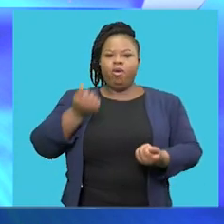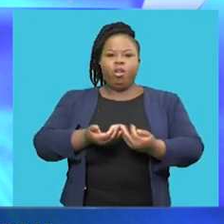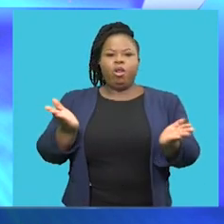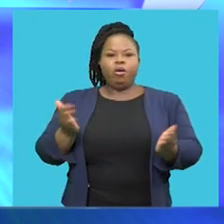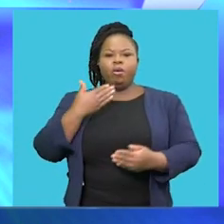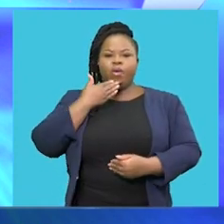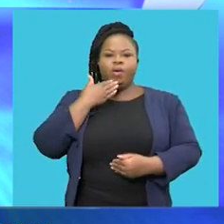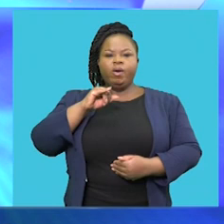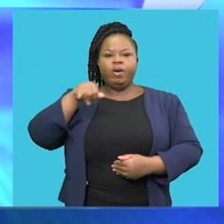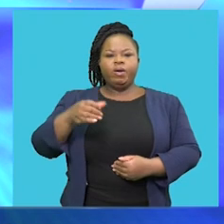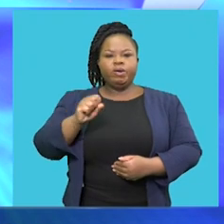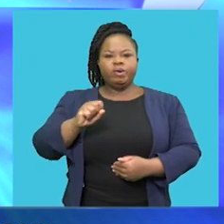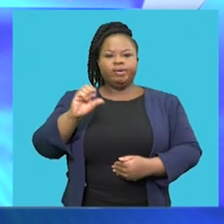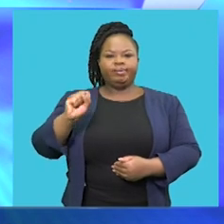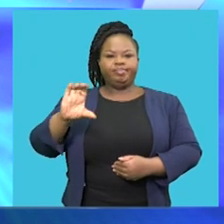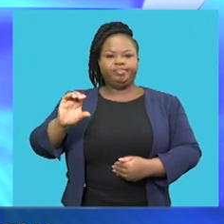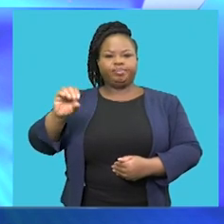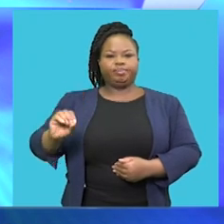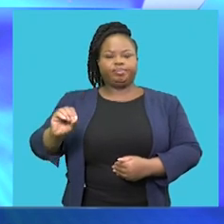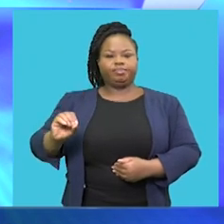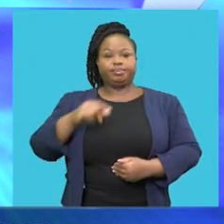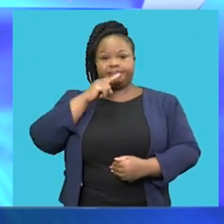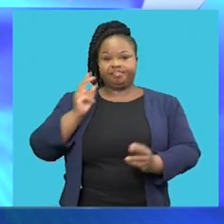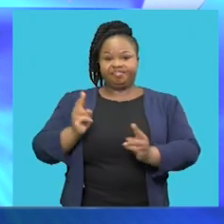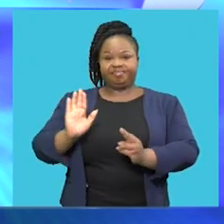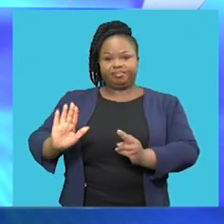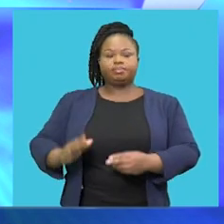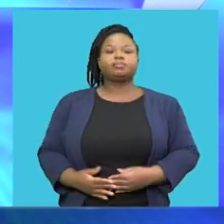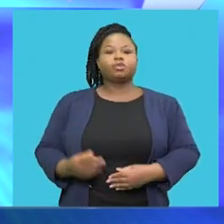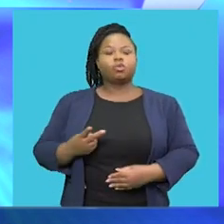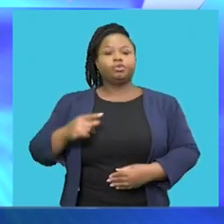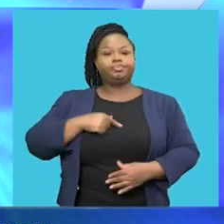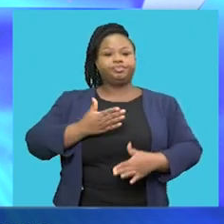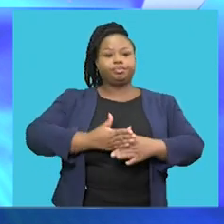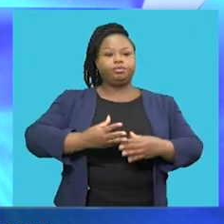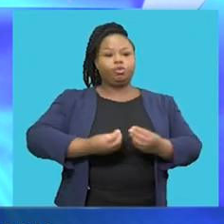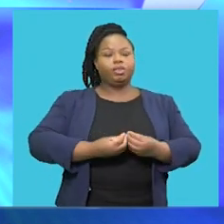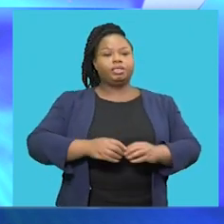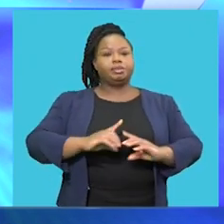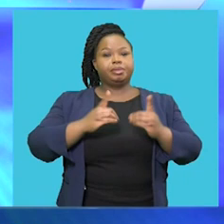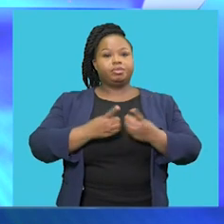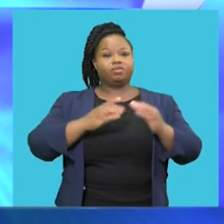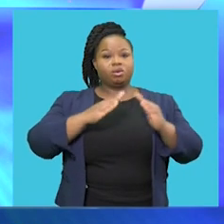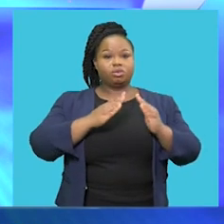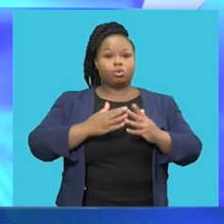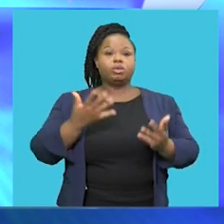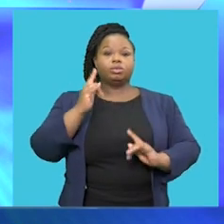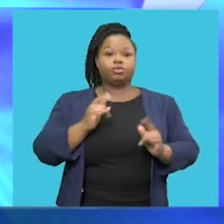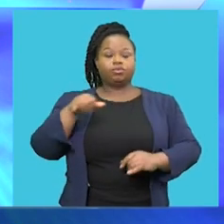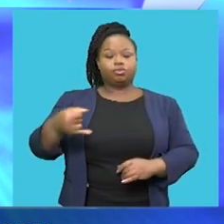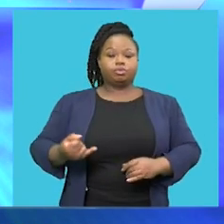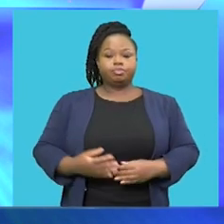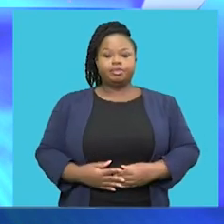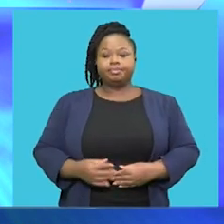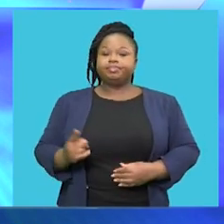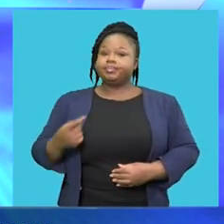yezindlu iJohannesburg Social Housing Company okanye iJoshco ngamafuphi ngokubambisana nesebe lokuhlaliswa loluntu kwisixeko saseGoli.